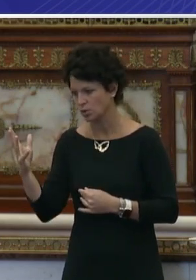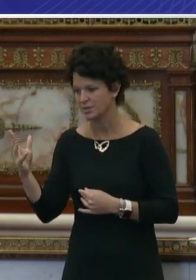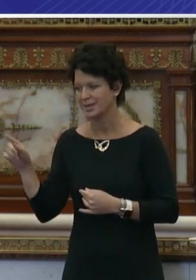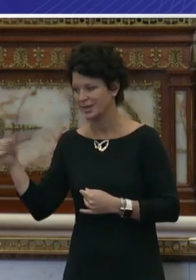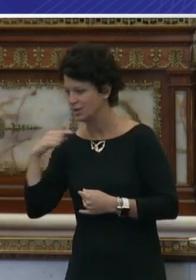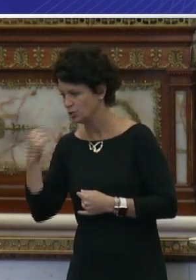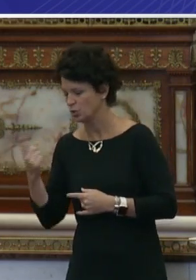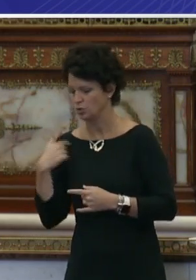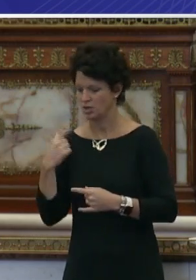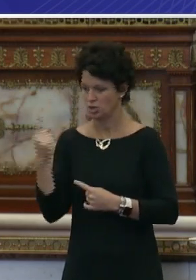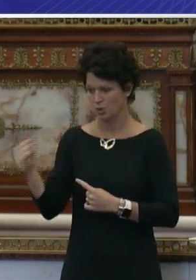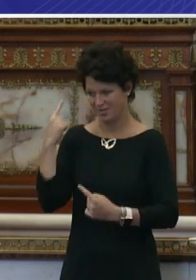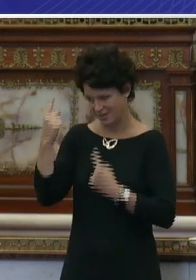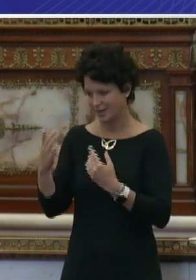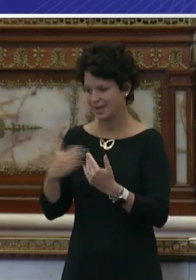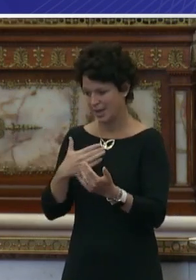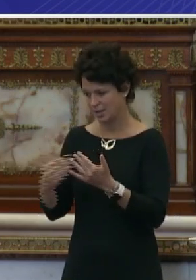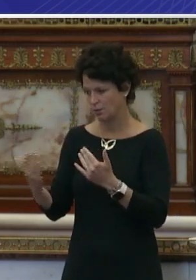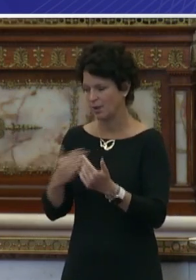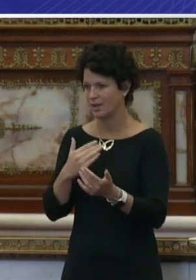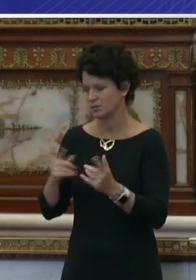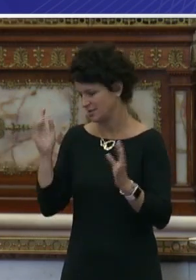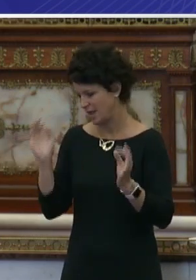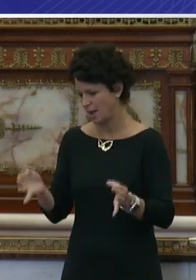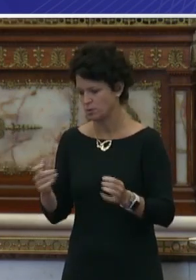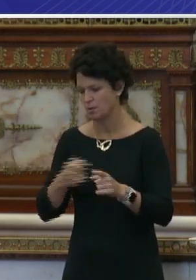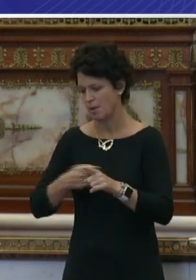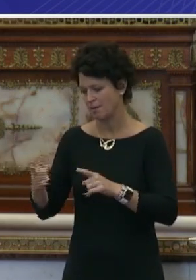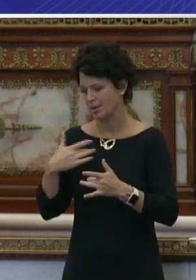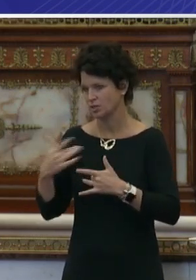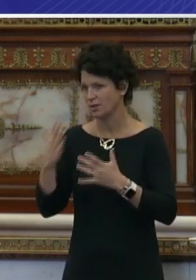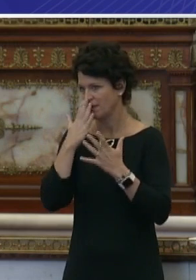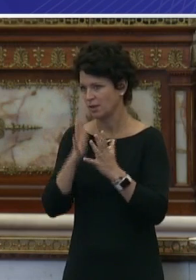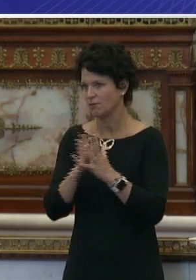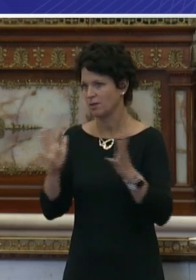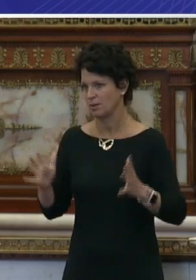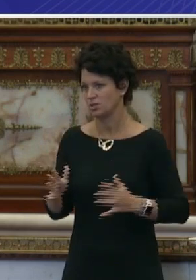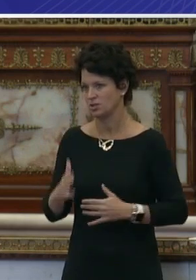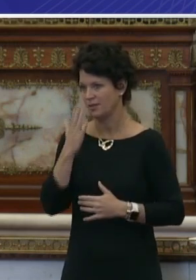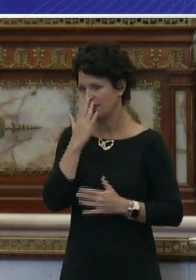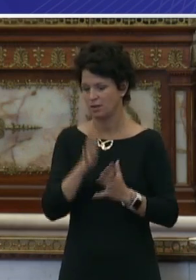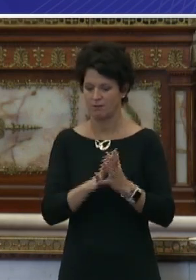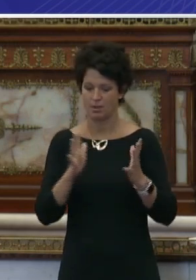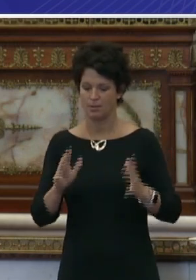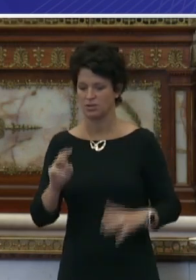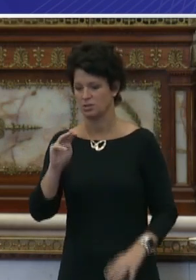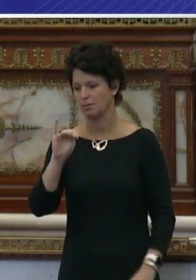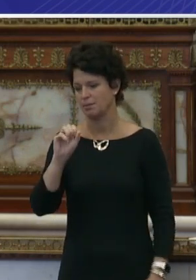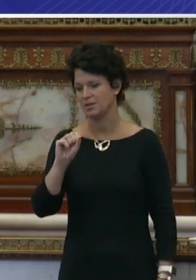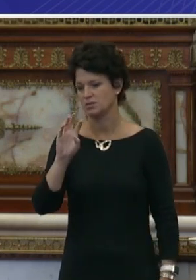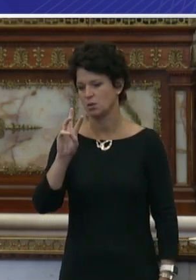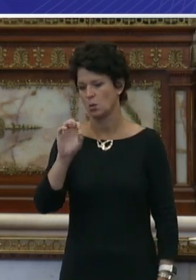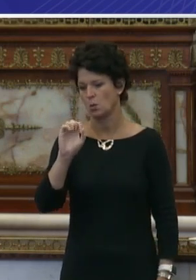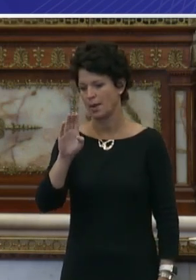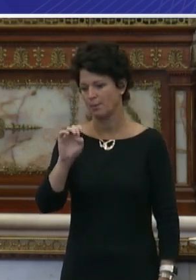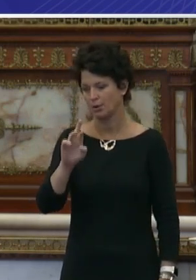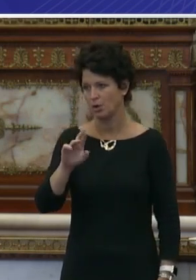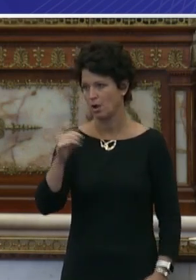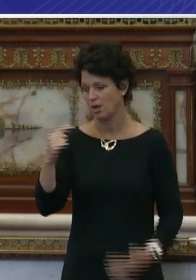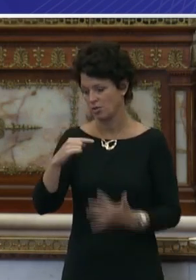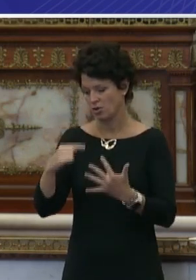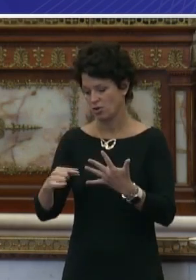and it's something you're all thinking about anyway. So that is absolutely my main concern. So thank you very much. Thank you very much, Ms. Weber. Is